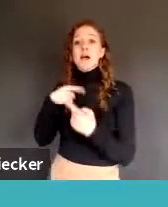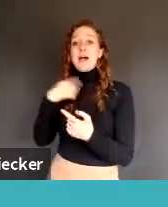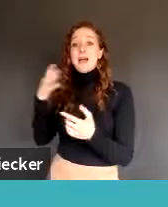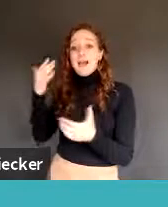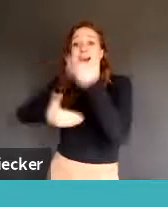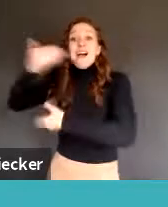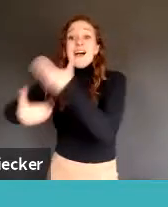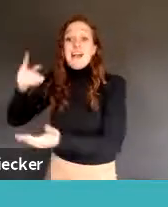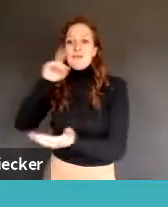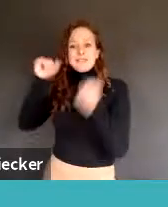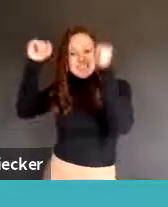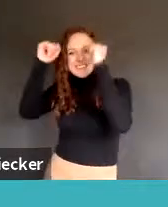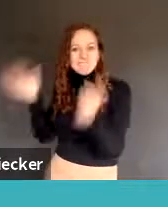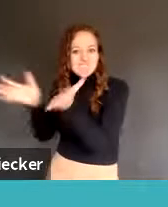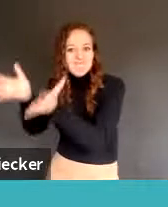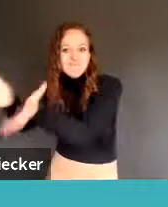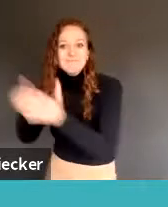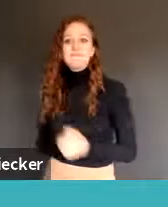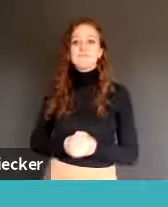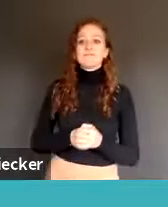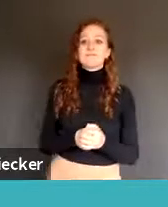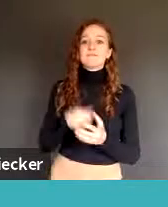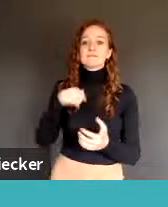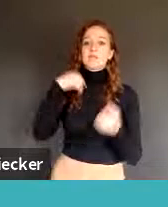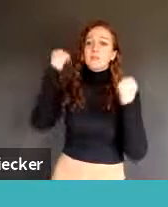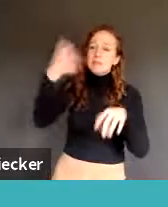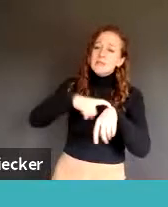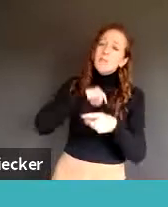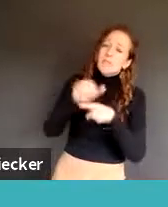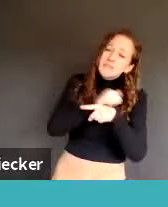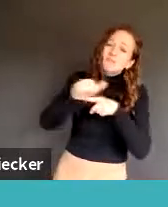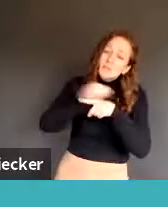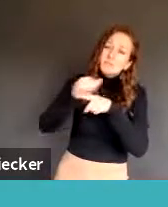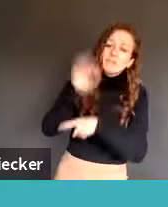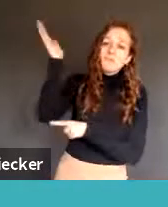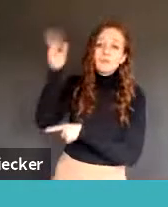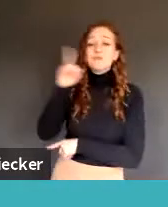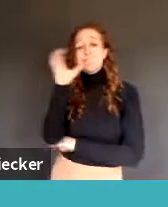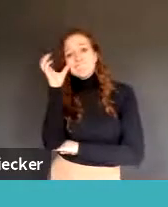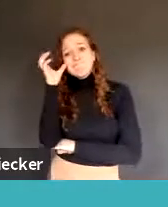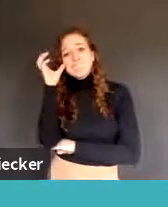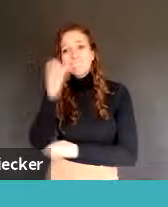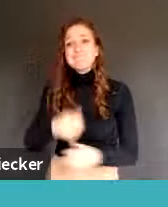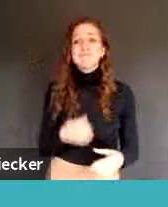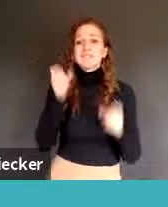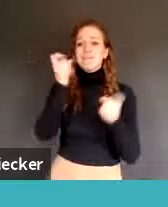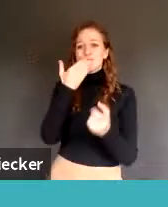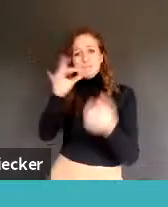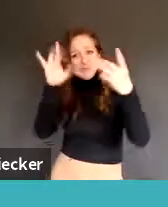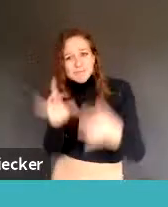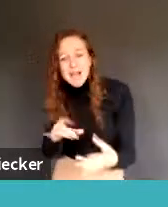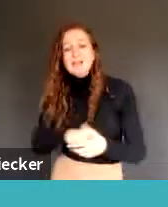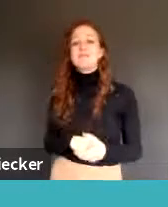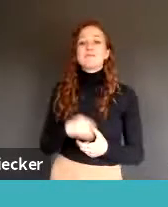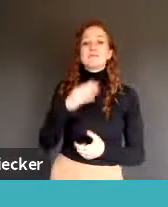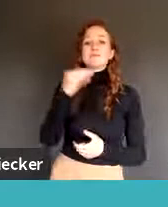I made strides. And then she was willing to sit back through countless hours of watching me practice my presentations and giving